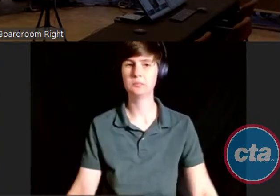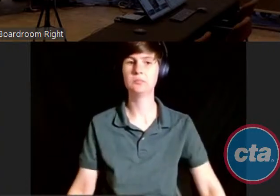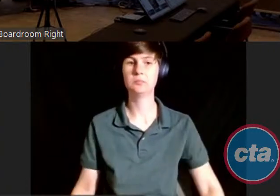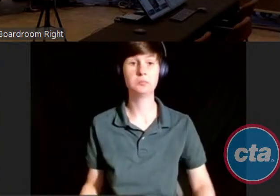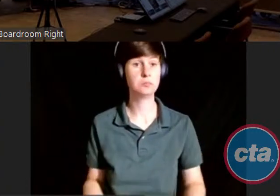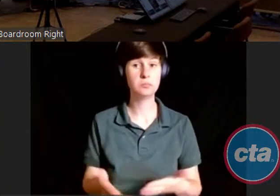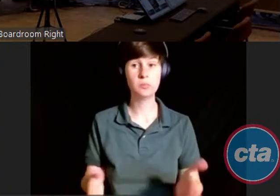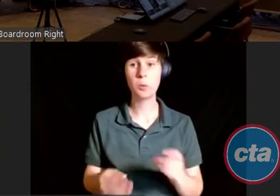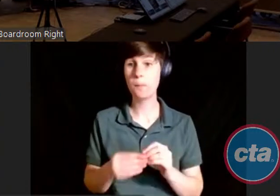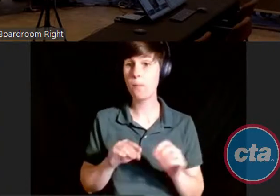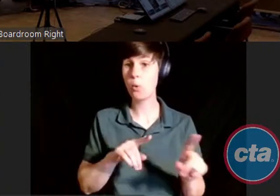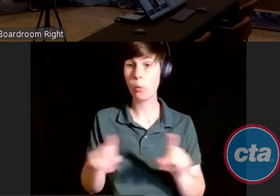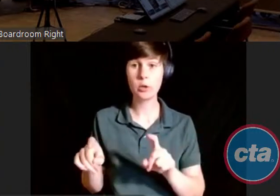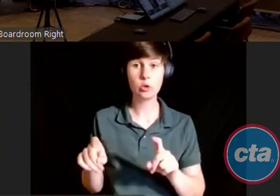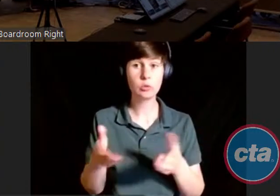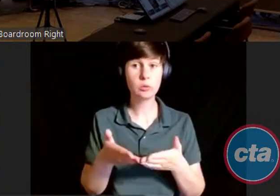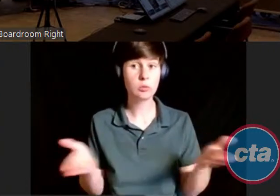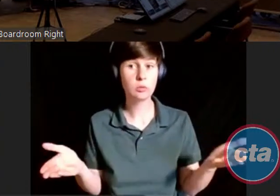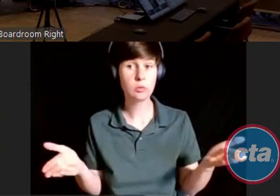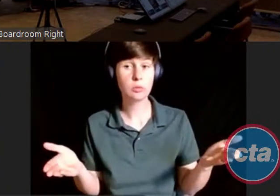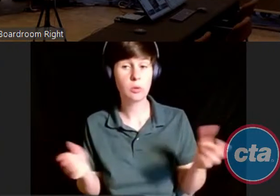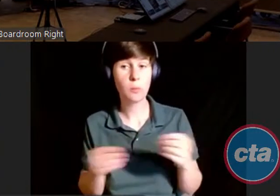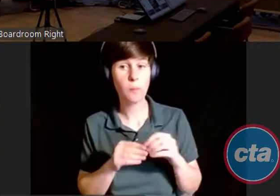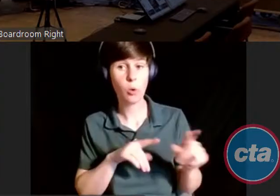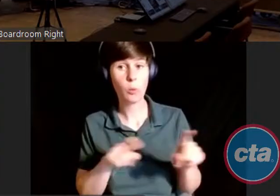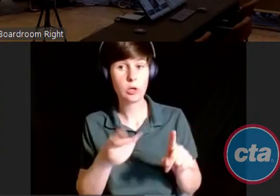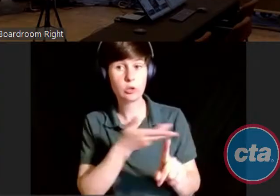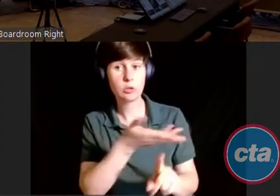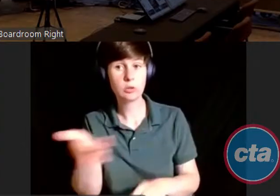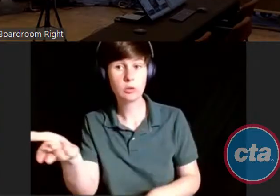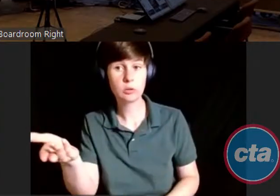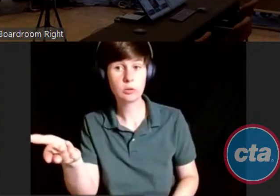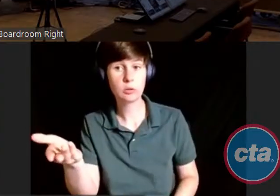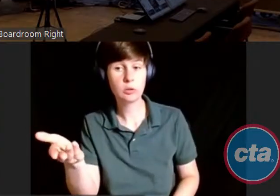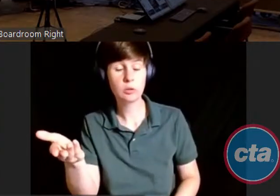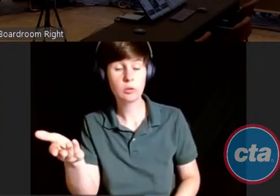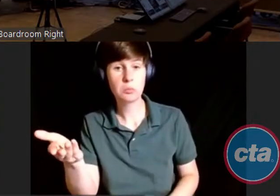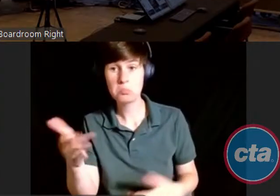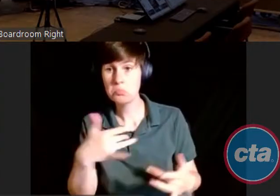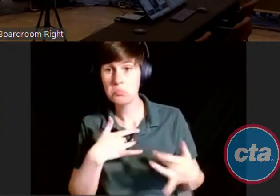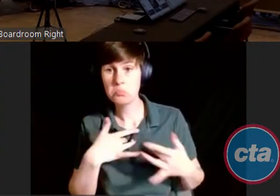but do folks have, before I ask more, anyone else have questions, comments?